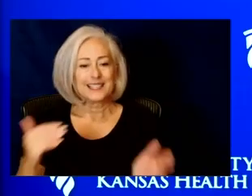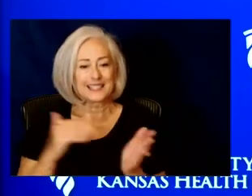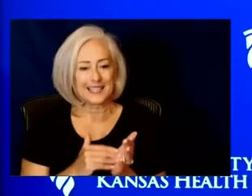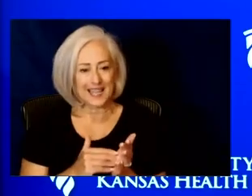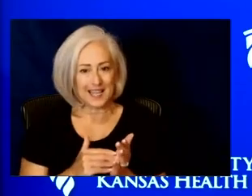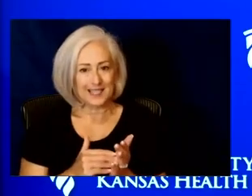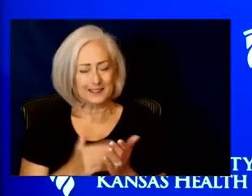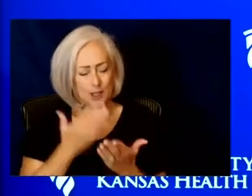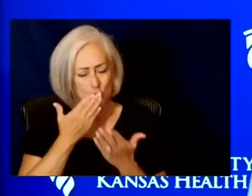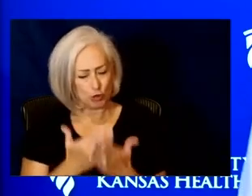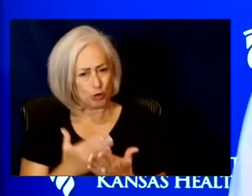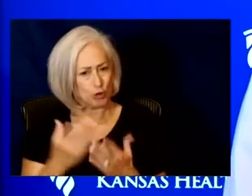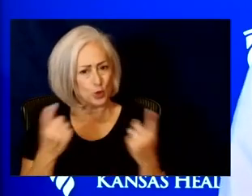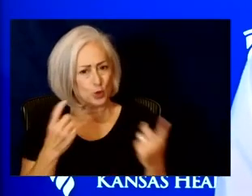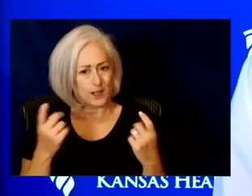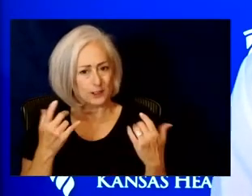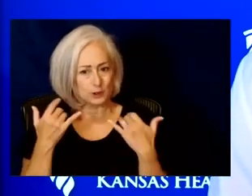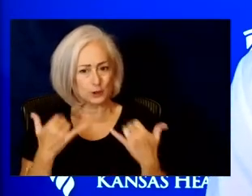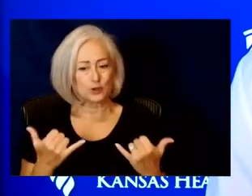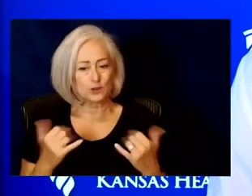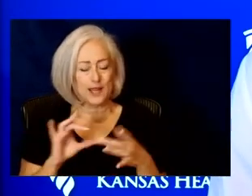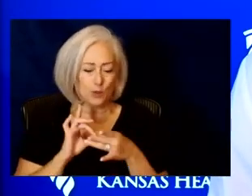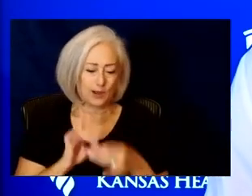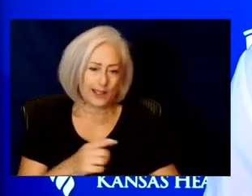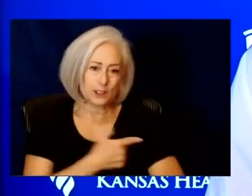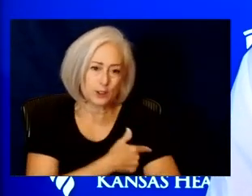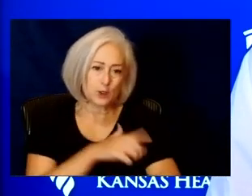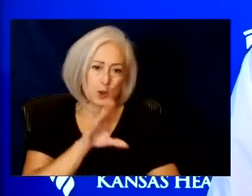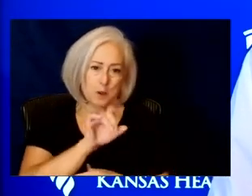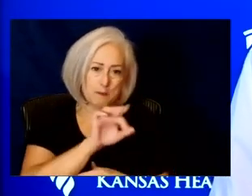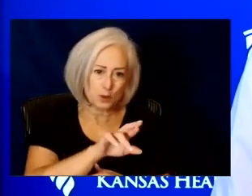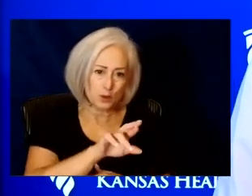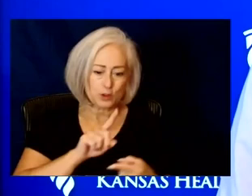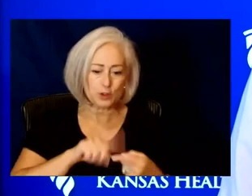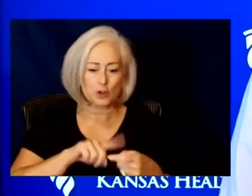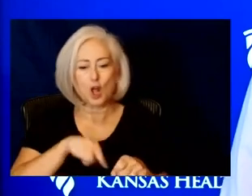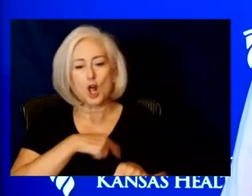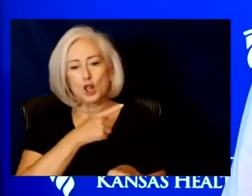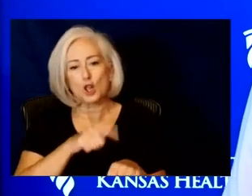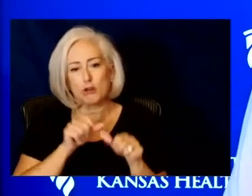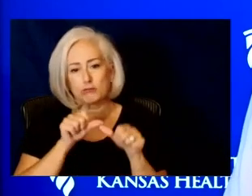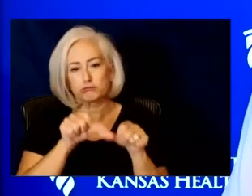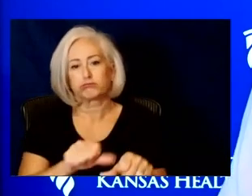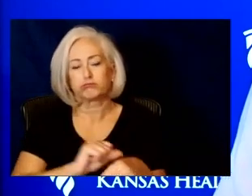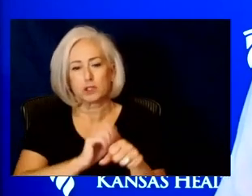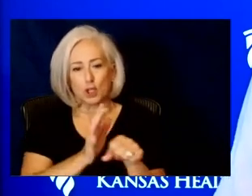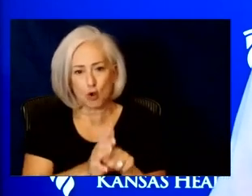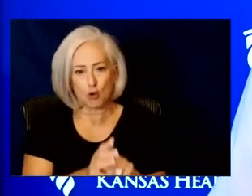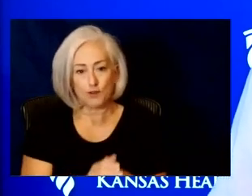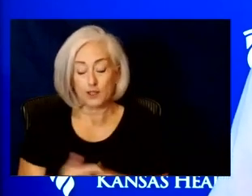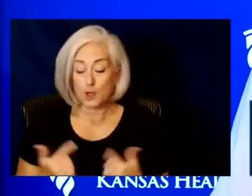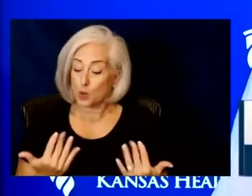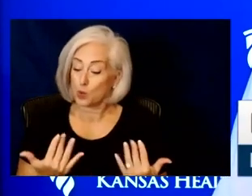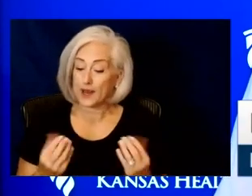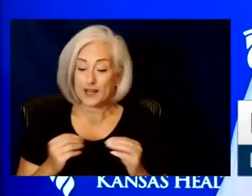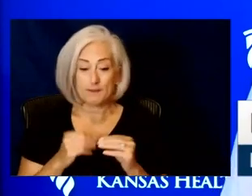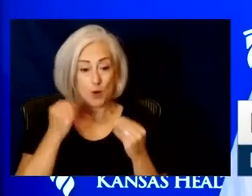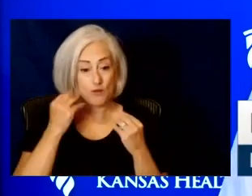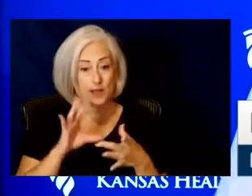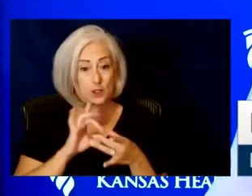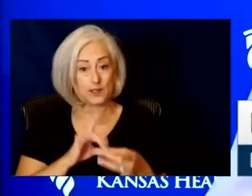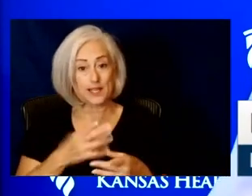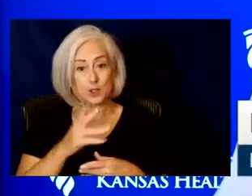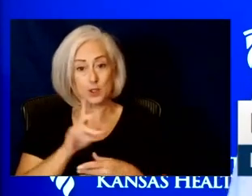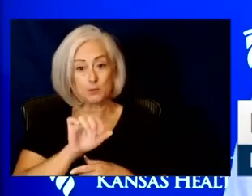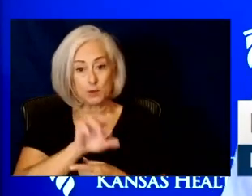questions about boosters, long COVID, all that today. You know, we are waiting for more information from boosters. Seems like the biggest information will